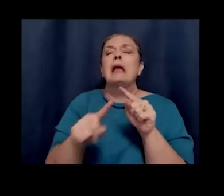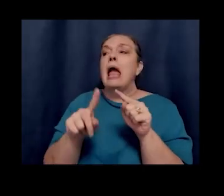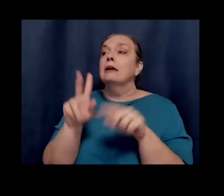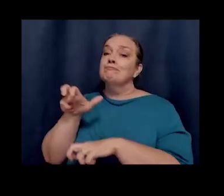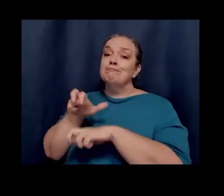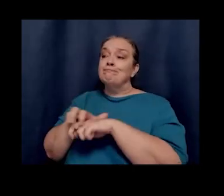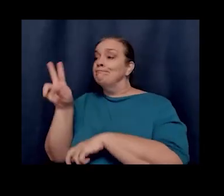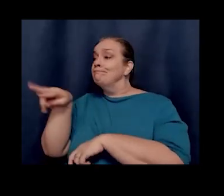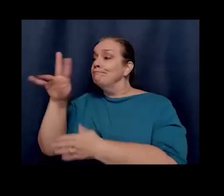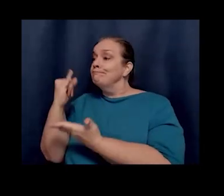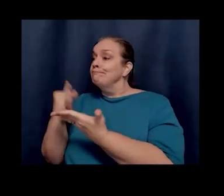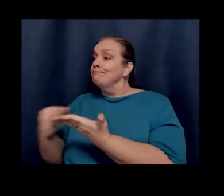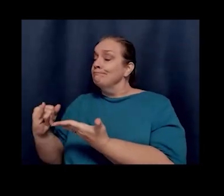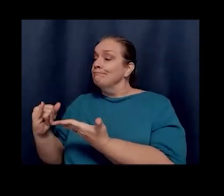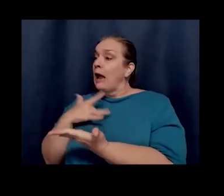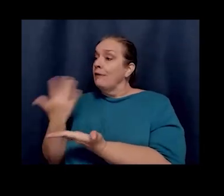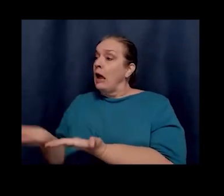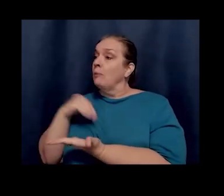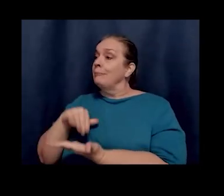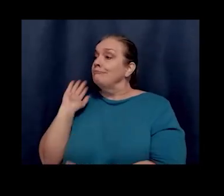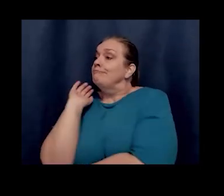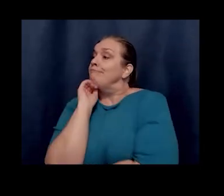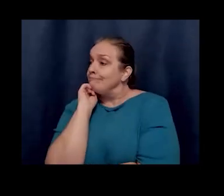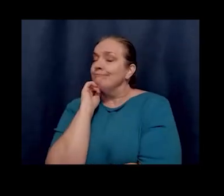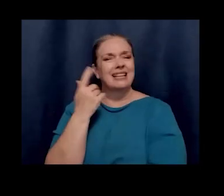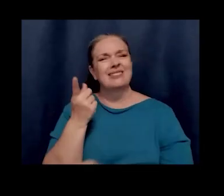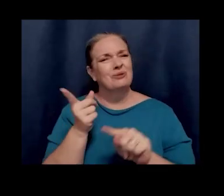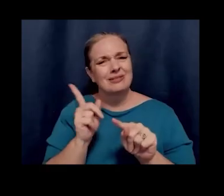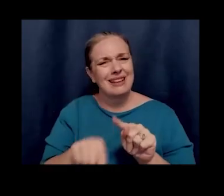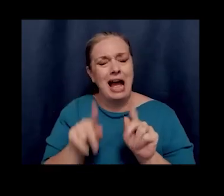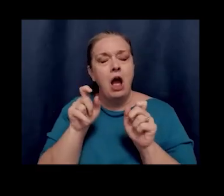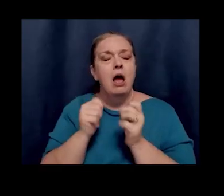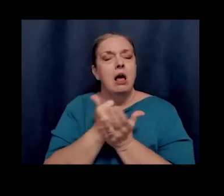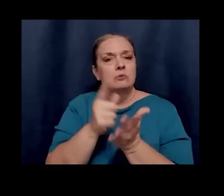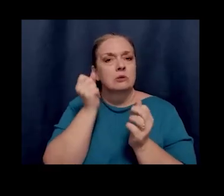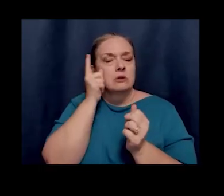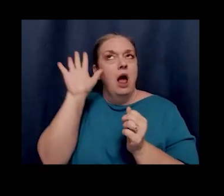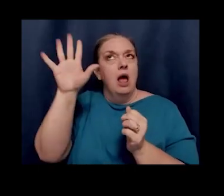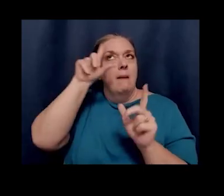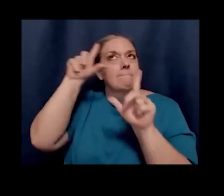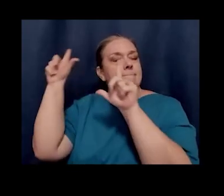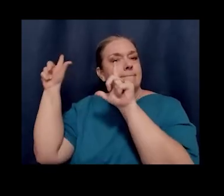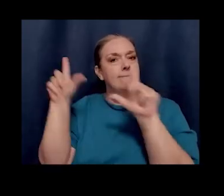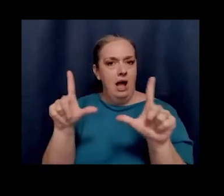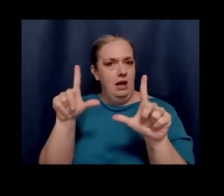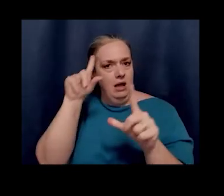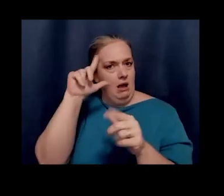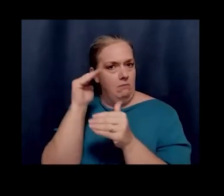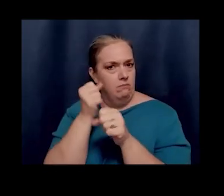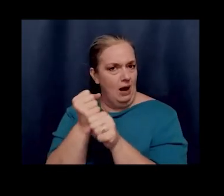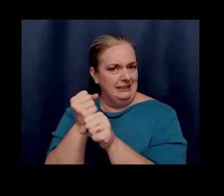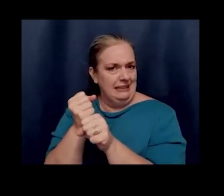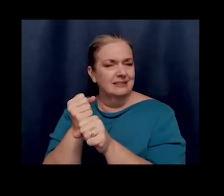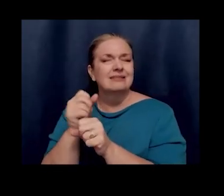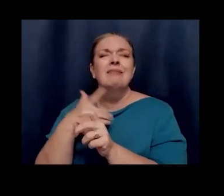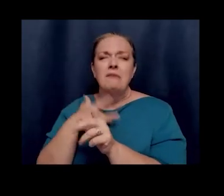and which provides insight into the mental processes of art making. I feel this is similar to James Castle's